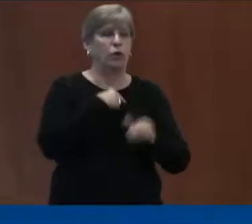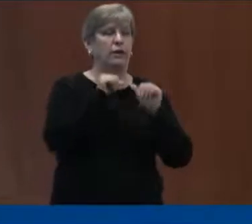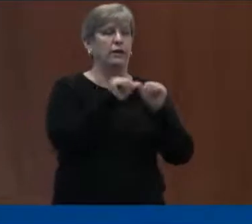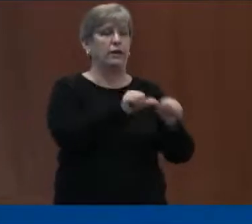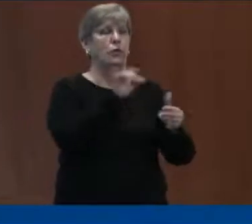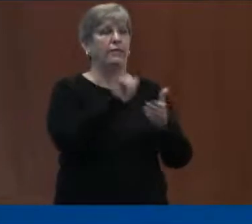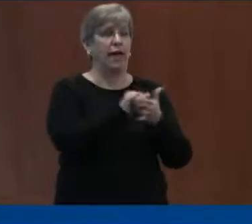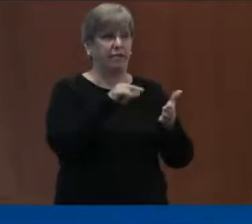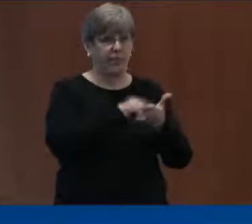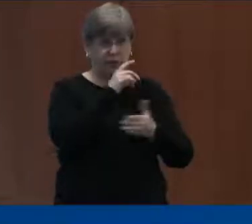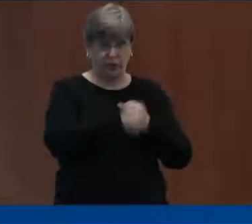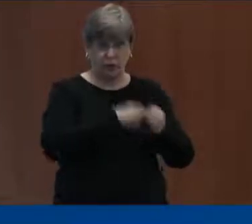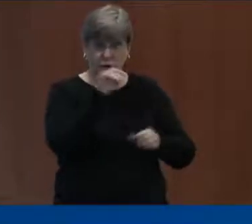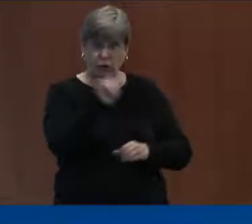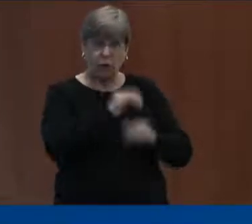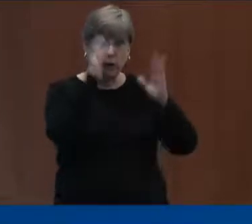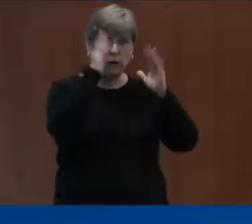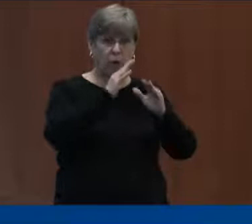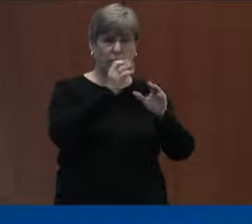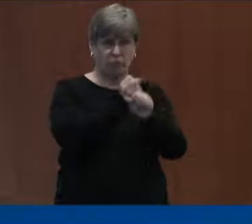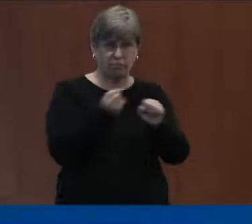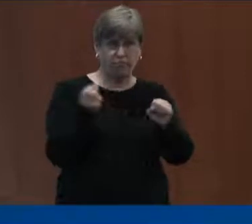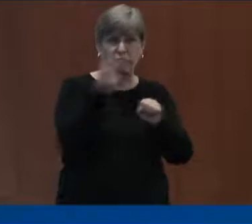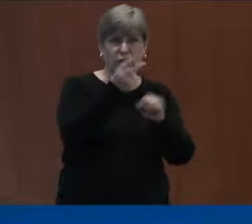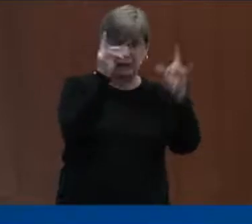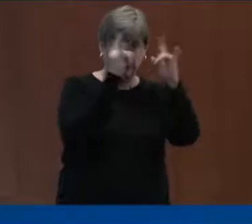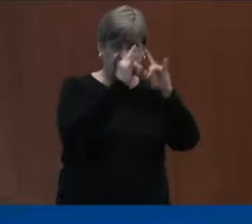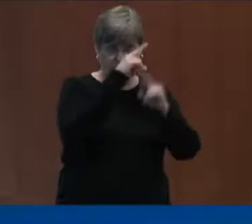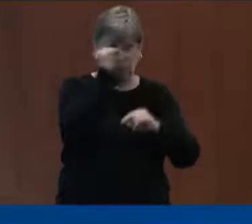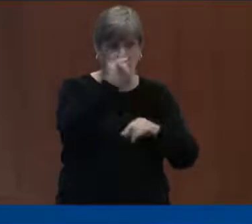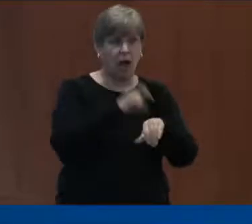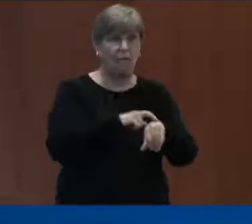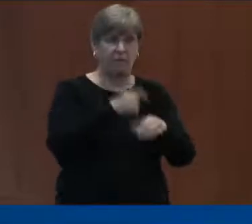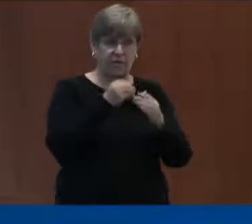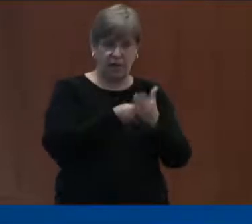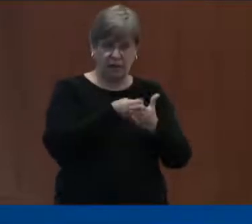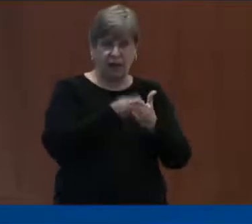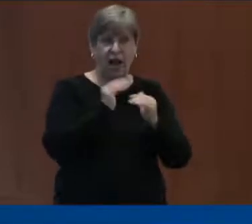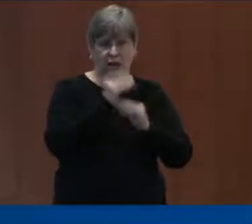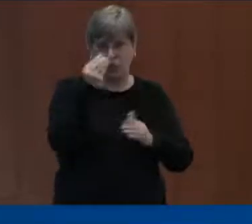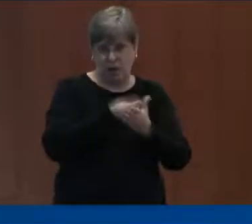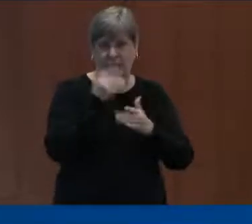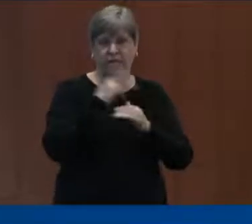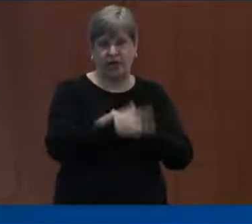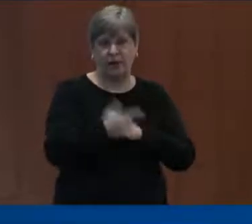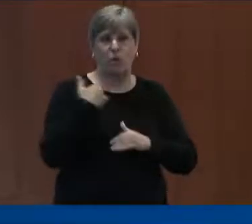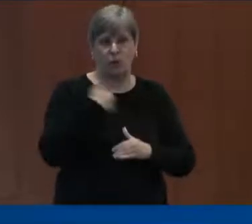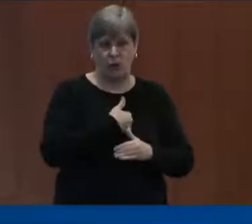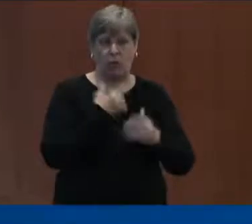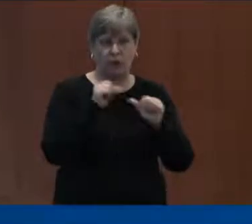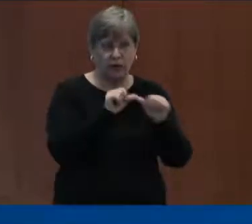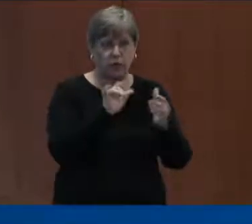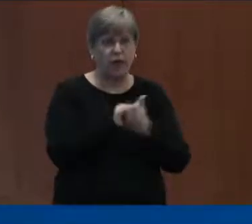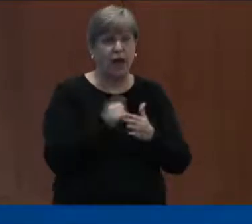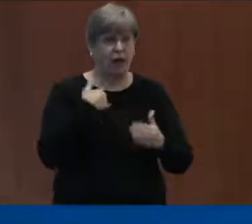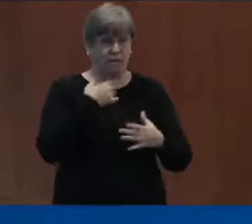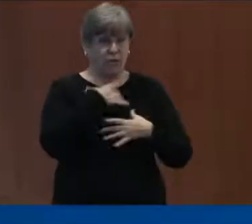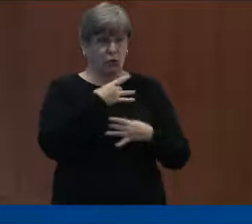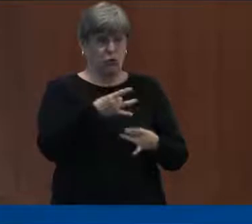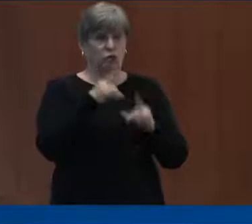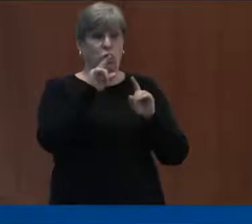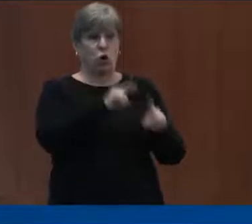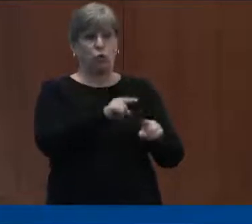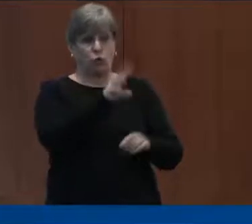continuing that this year, and we hope for the next 2 summers, as long as the ESSER money is available. So if you have any interest in that, go to the